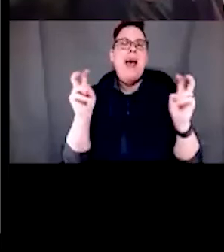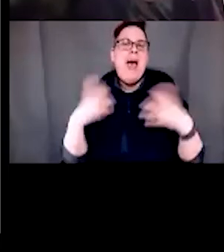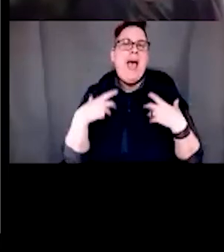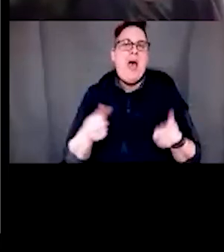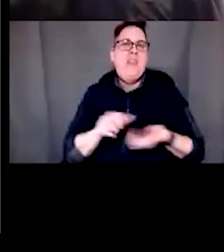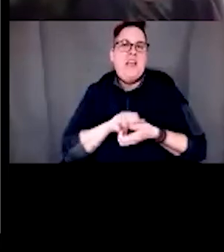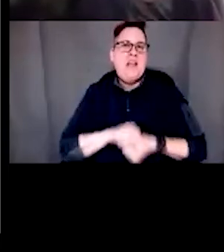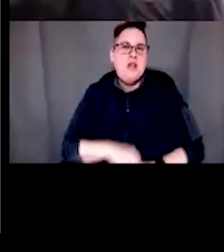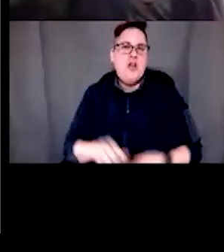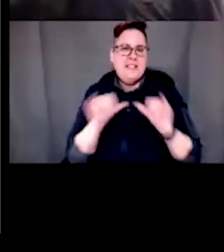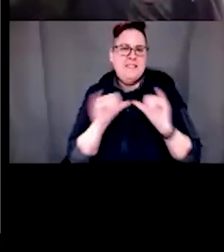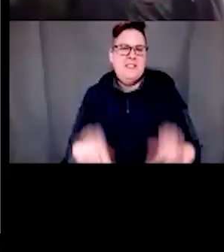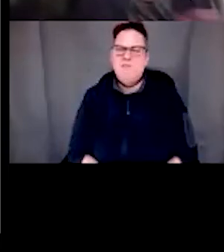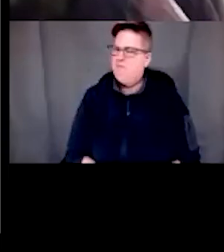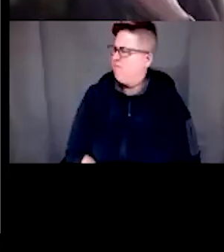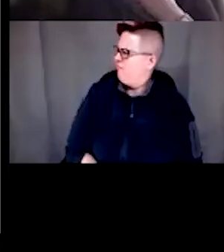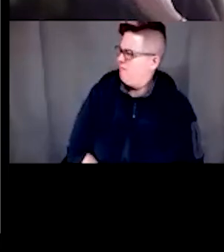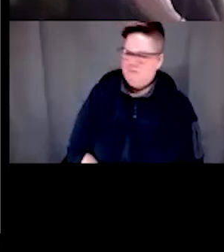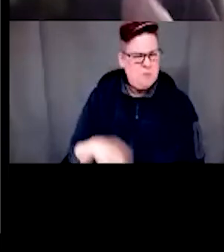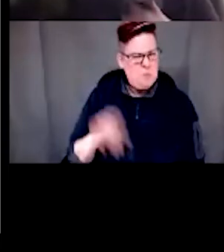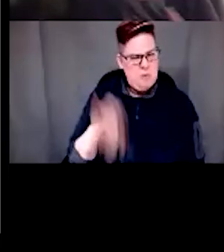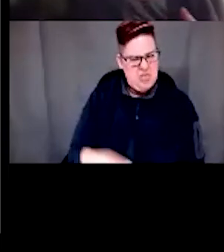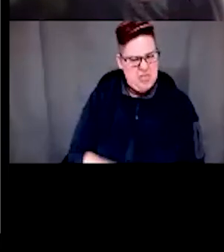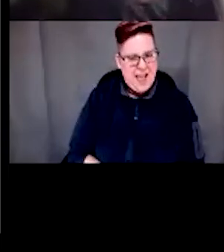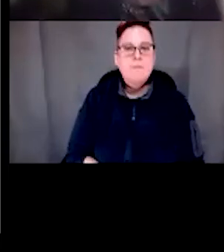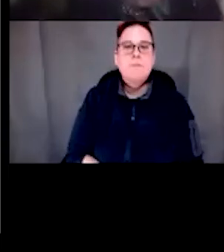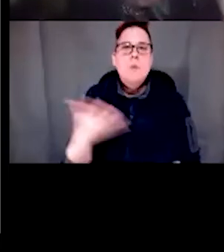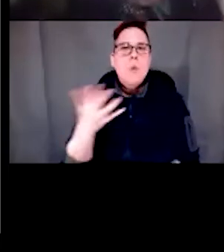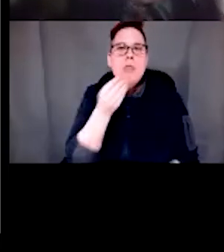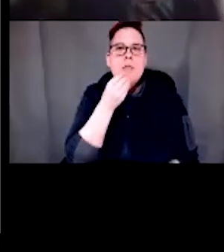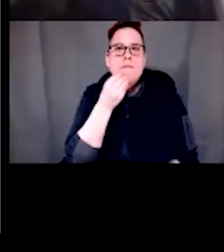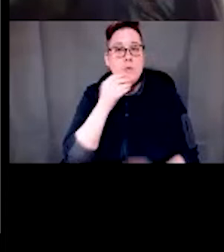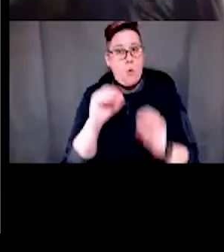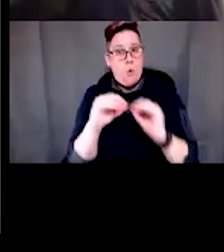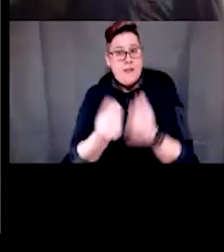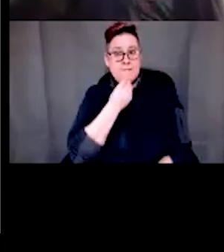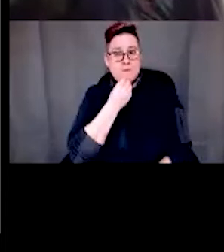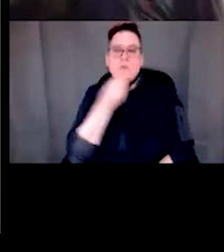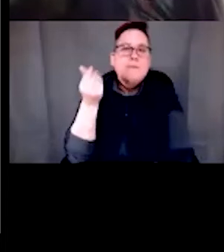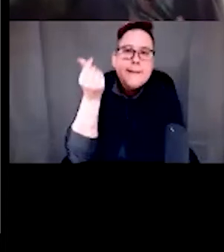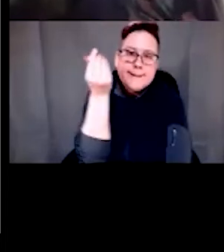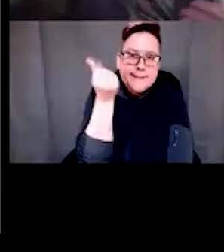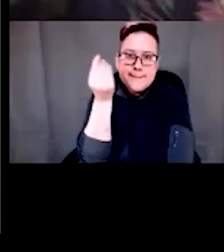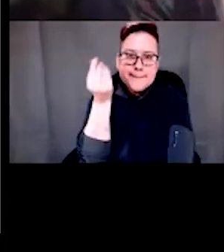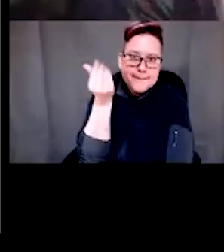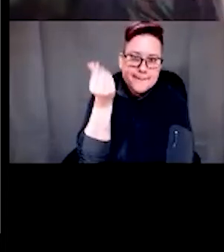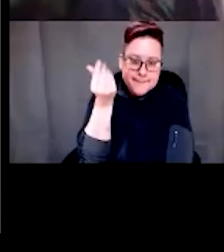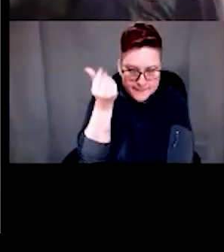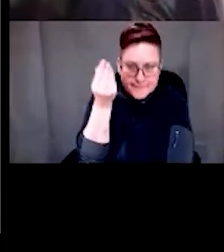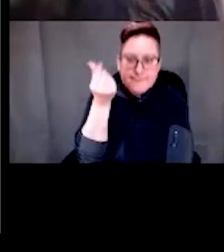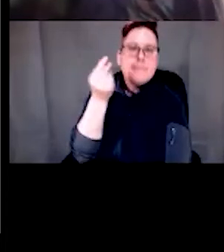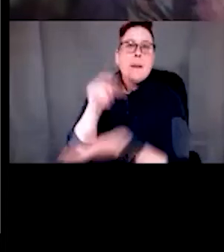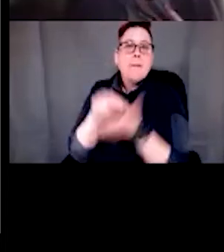system. What's that? Well, what's the food for an organization? It's funding. So it has to turn